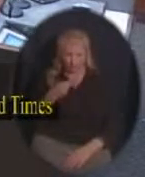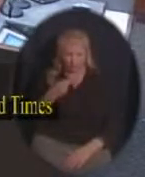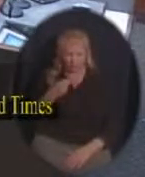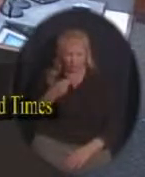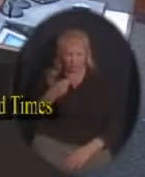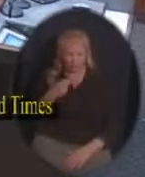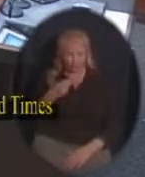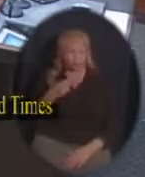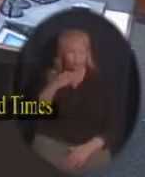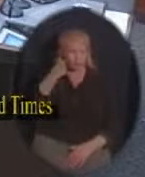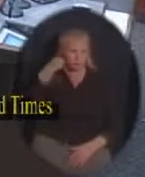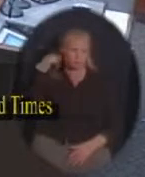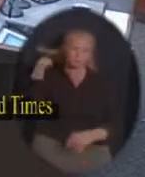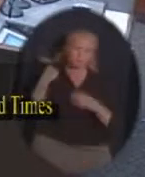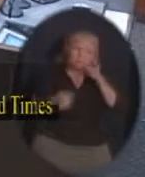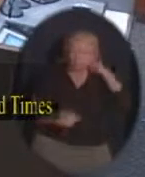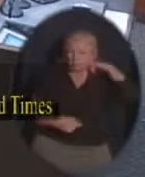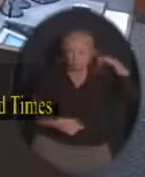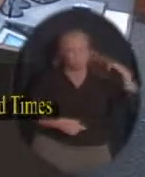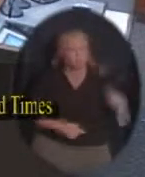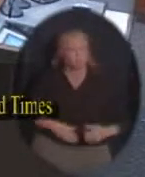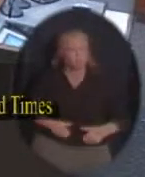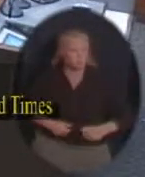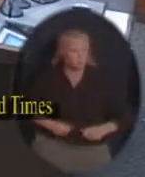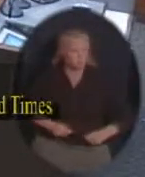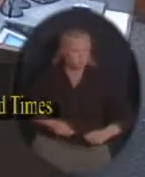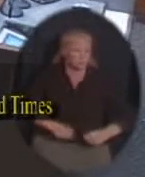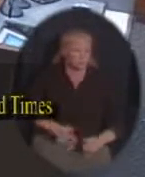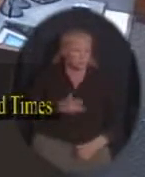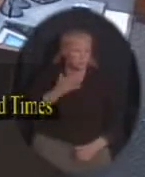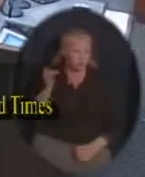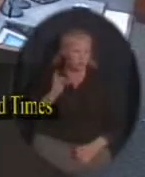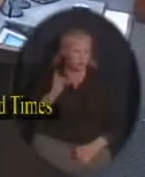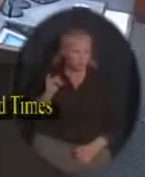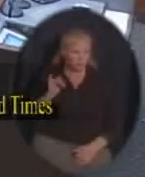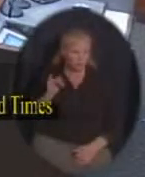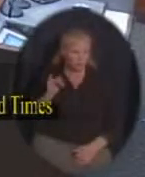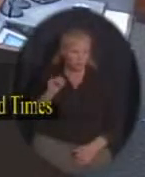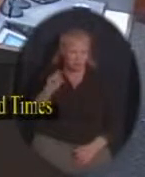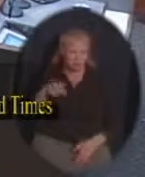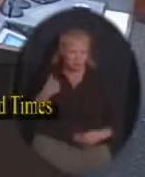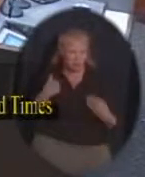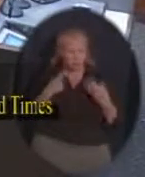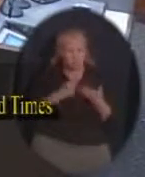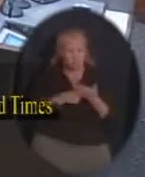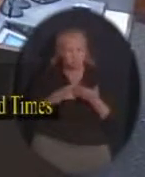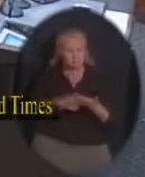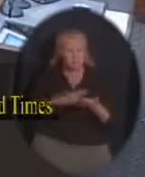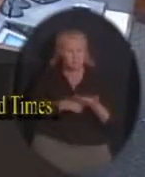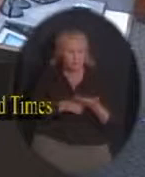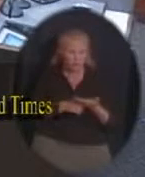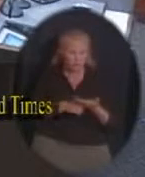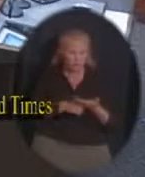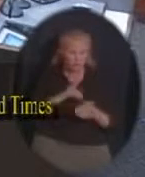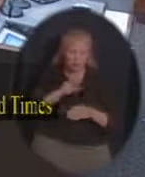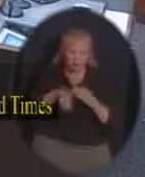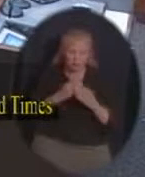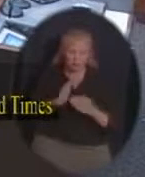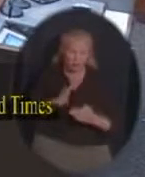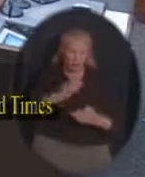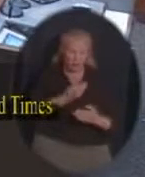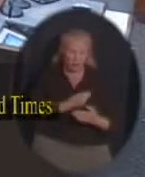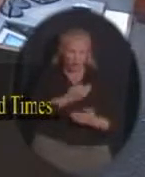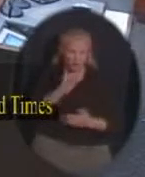no offense, Dr. Drummond, but I think it's, we're going to have we would need to have some discussions because we're going to be talking about our cash reserves at that particular